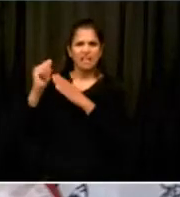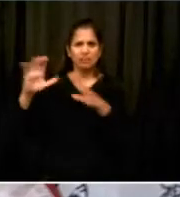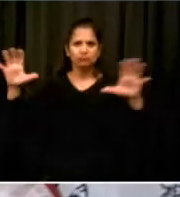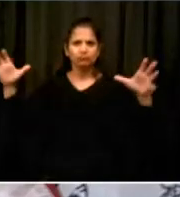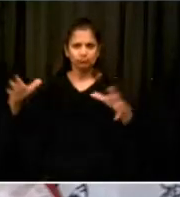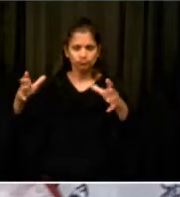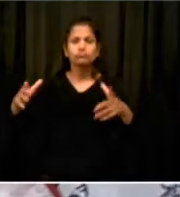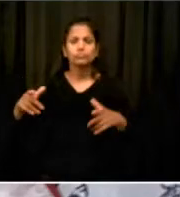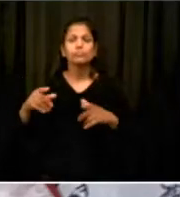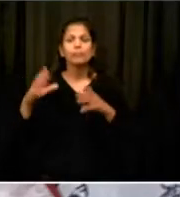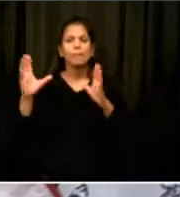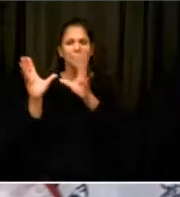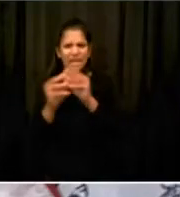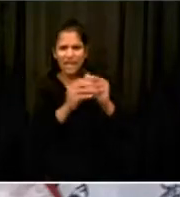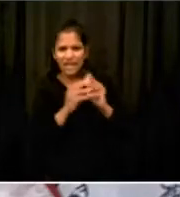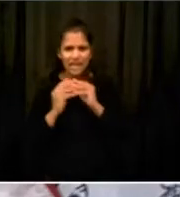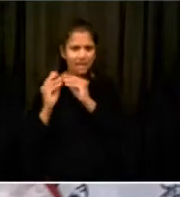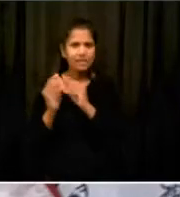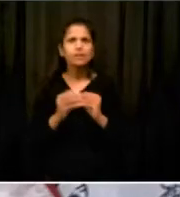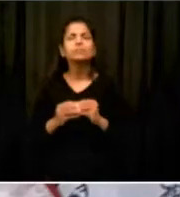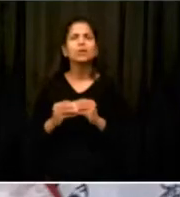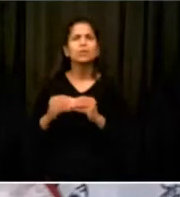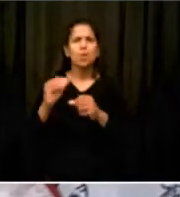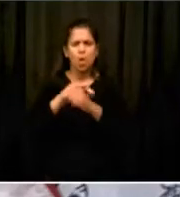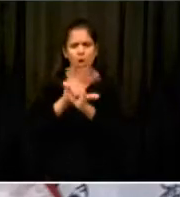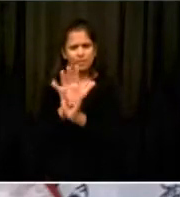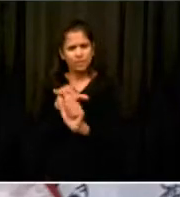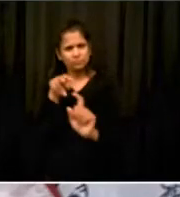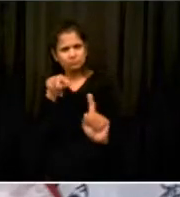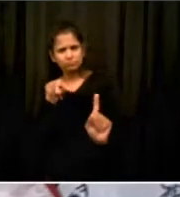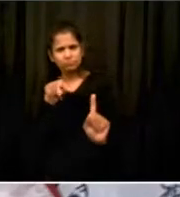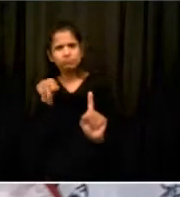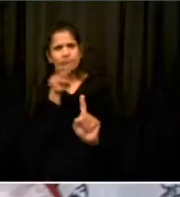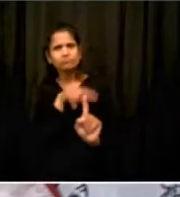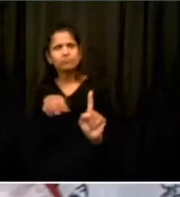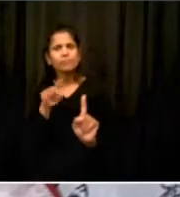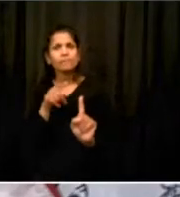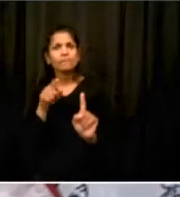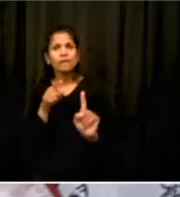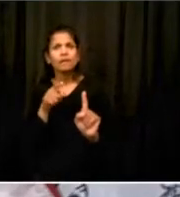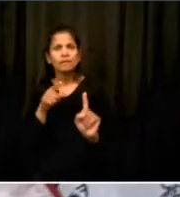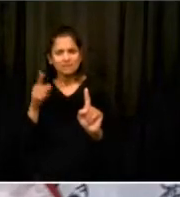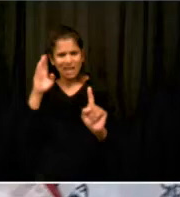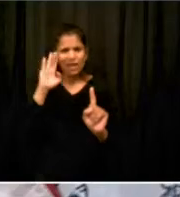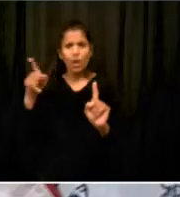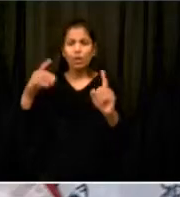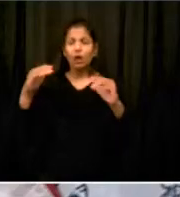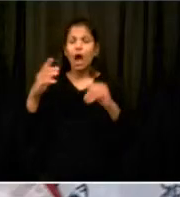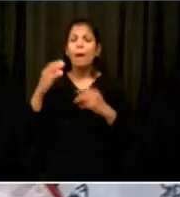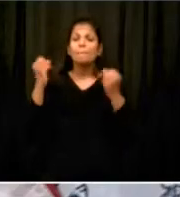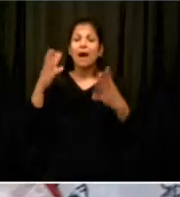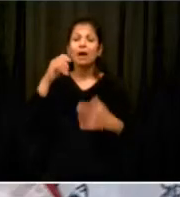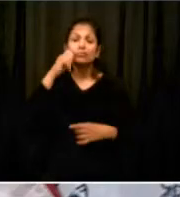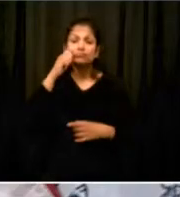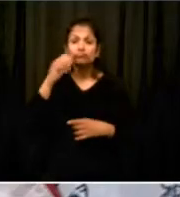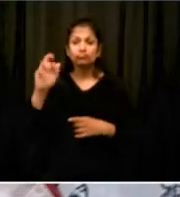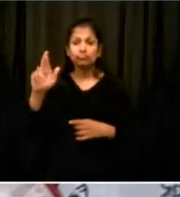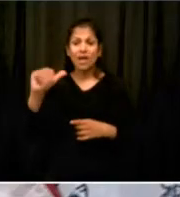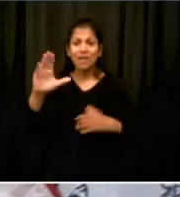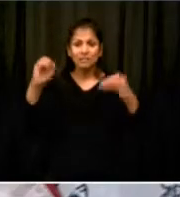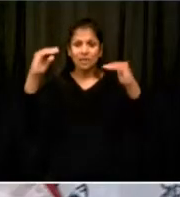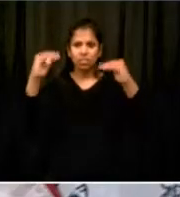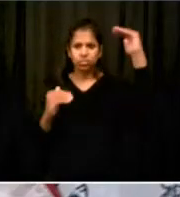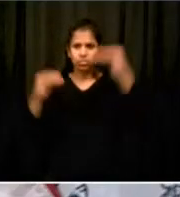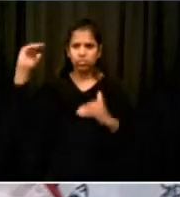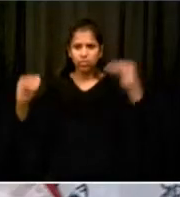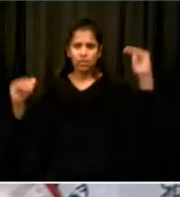those disparities and come back stronger. Tangible, real proposals. Very moving proposals, particularly in the area